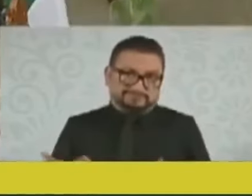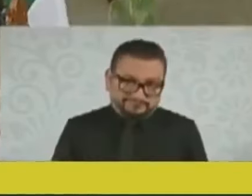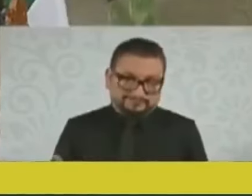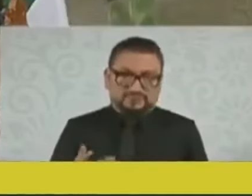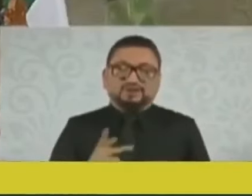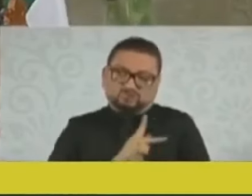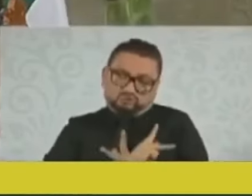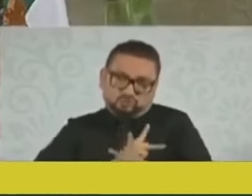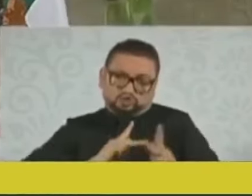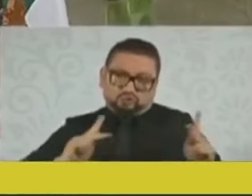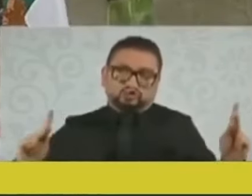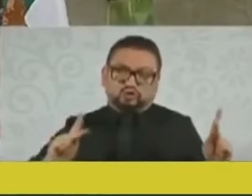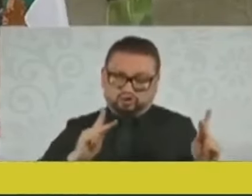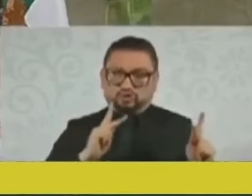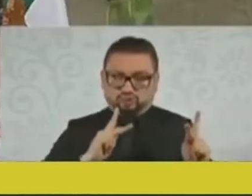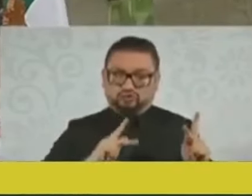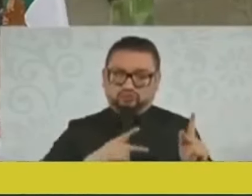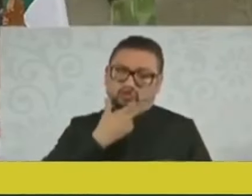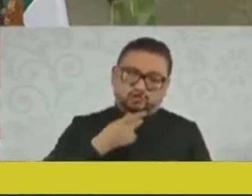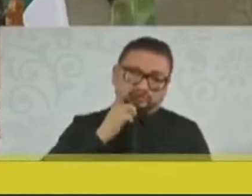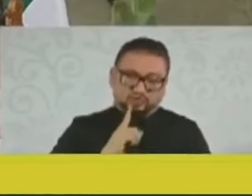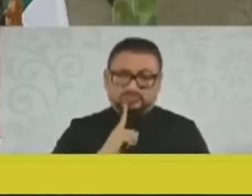Each woman of the country,